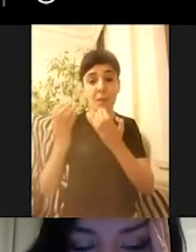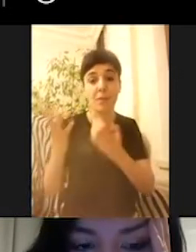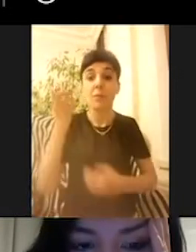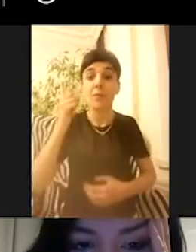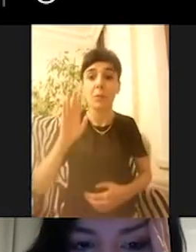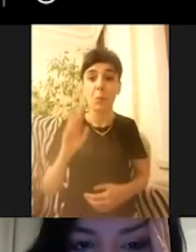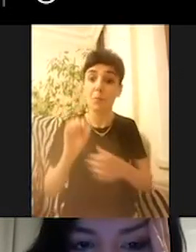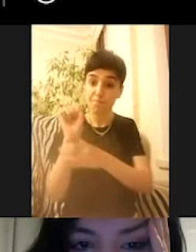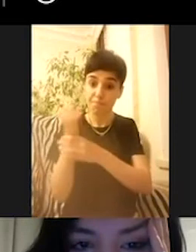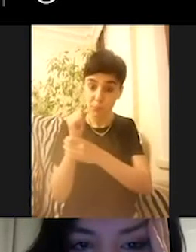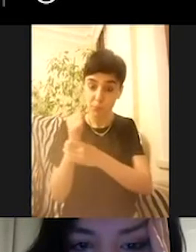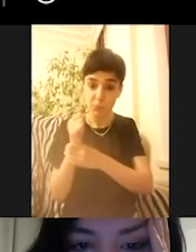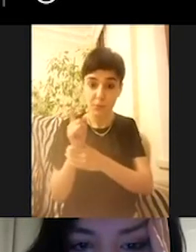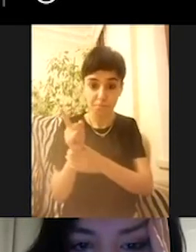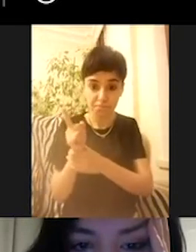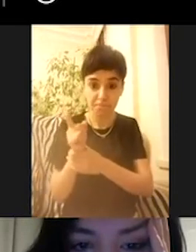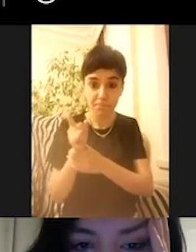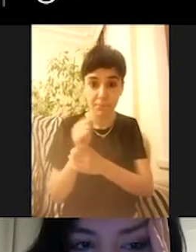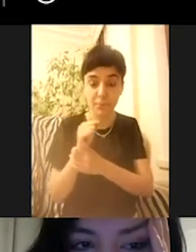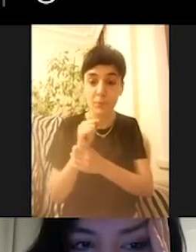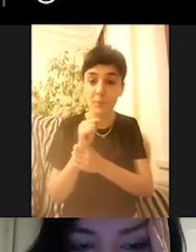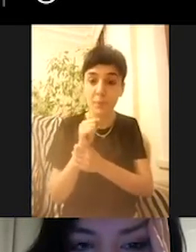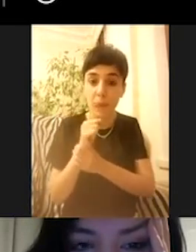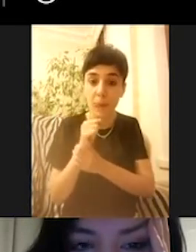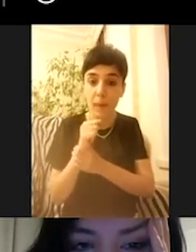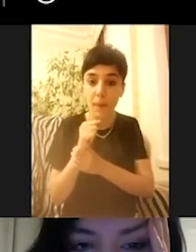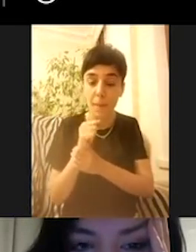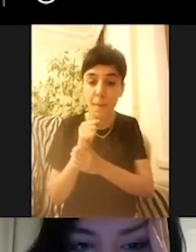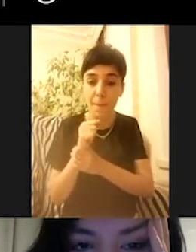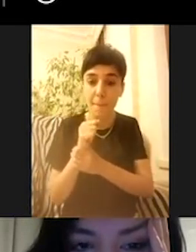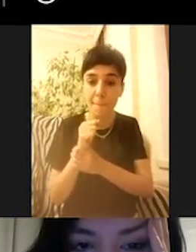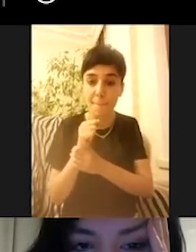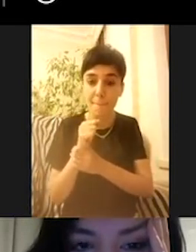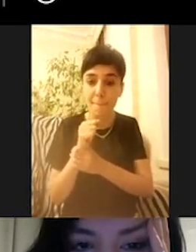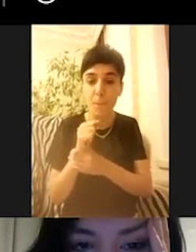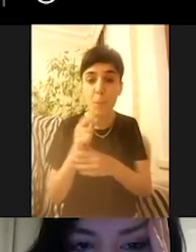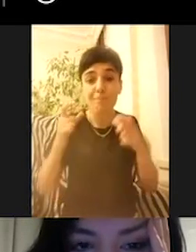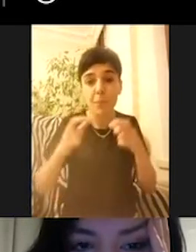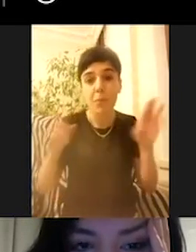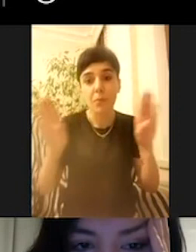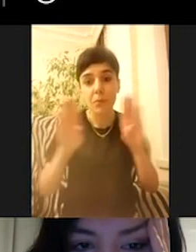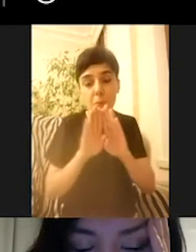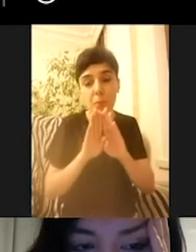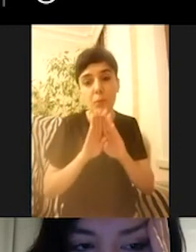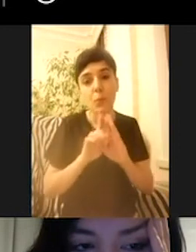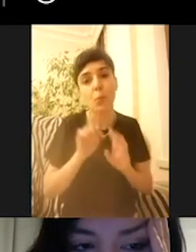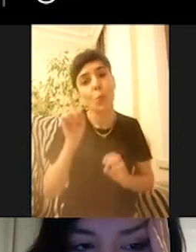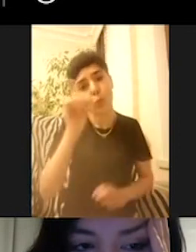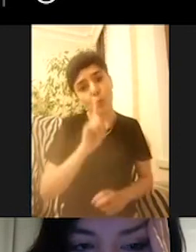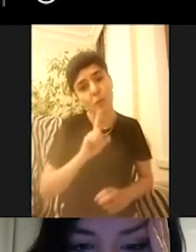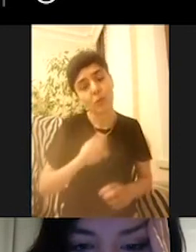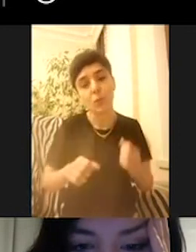we call Pride is also sharing, please go and check the link. And €1 is like 10